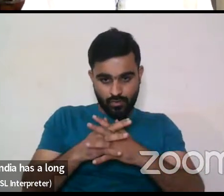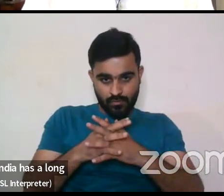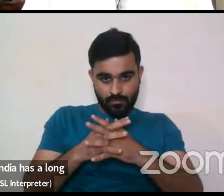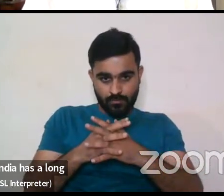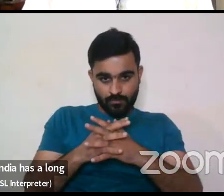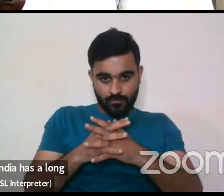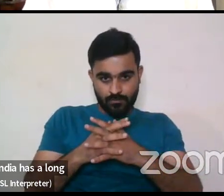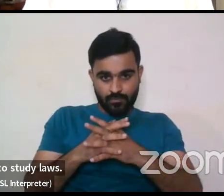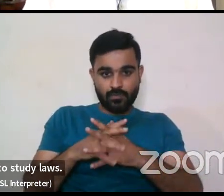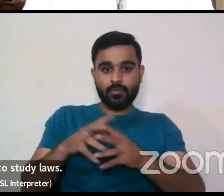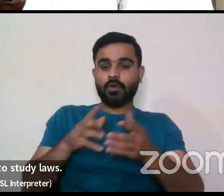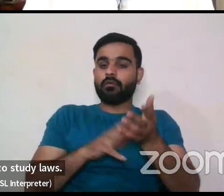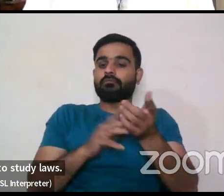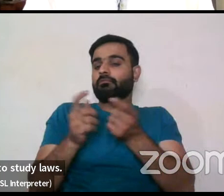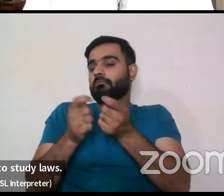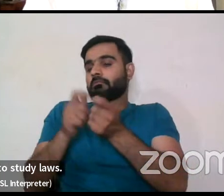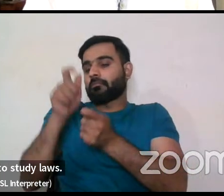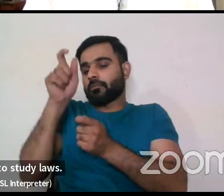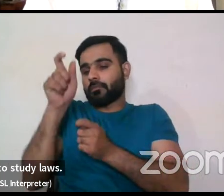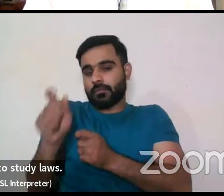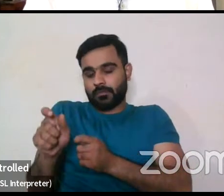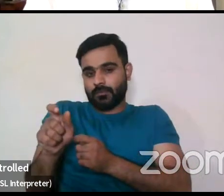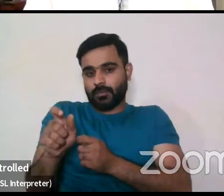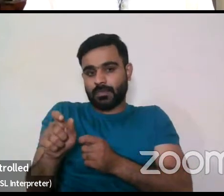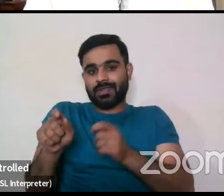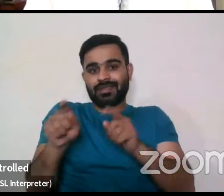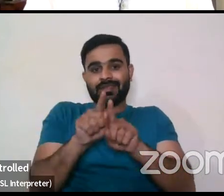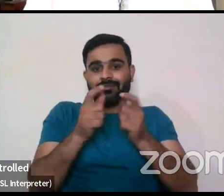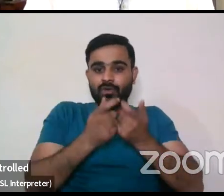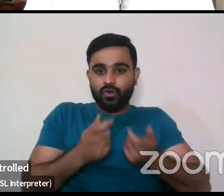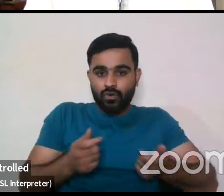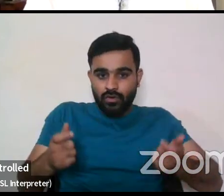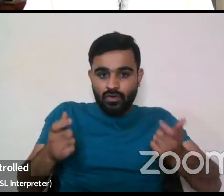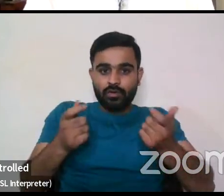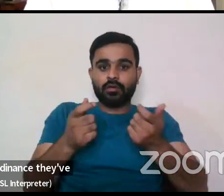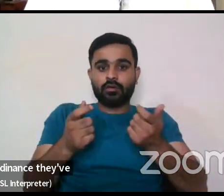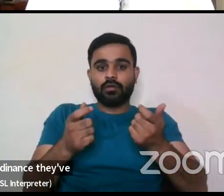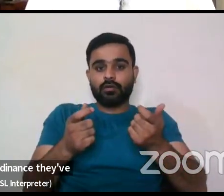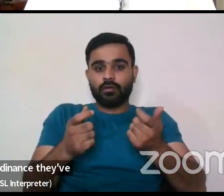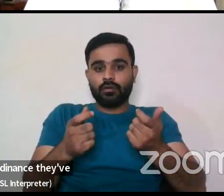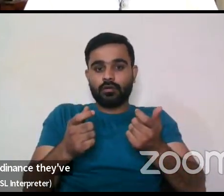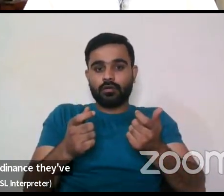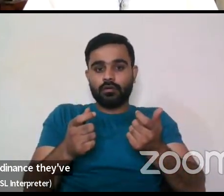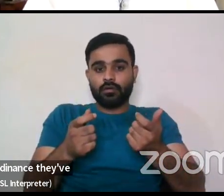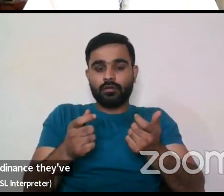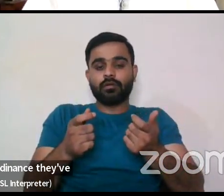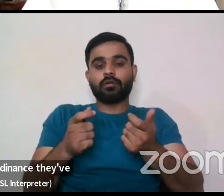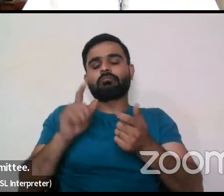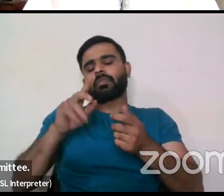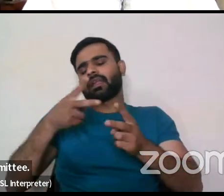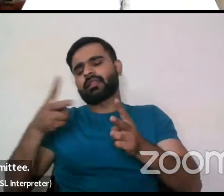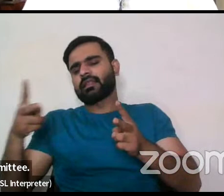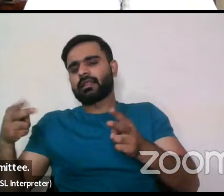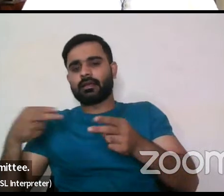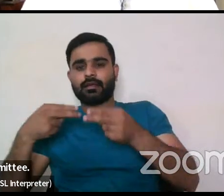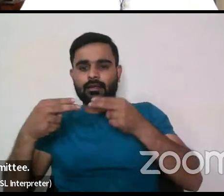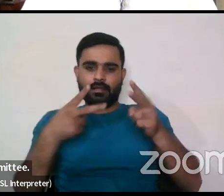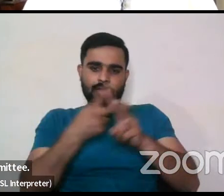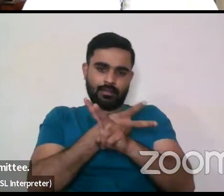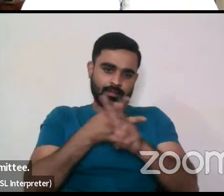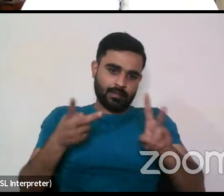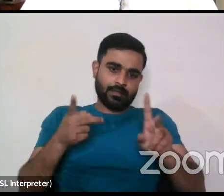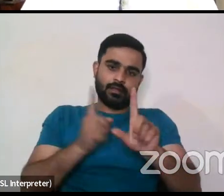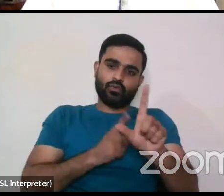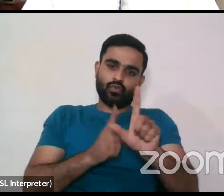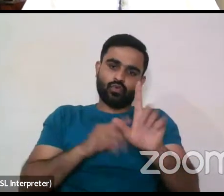even the monopoly control ordinance, there've been, the Sachar committee, the Mahalanobis committee, there've been various committees over the years